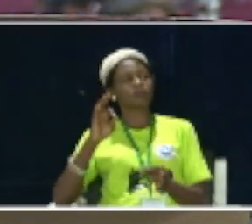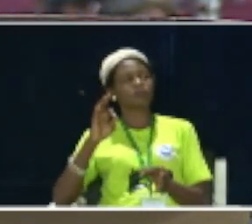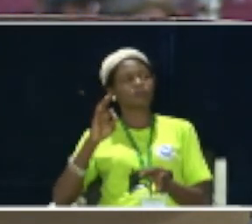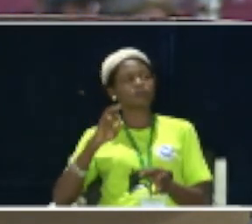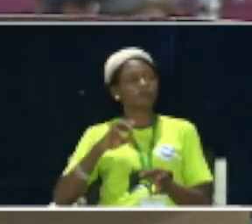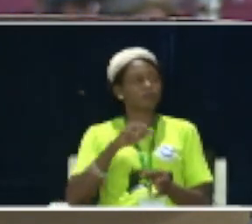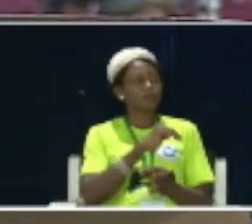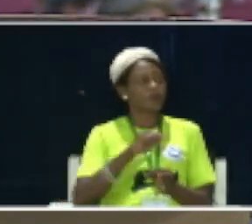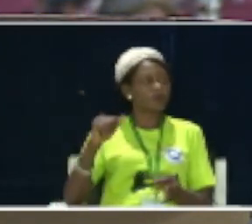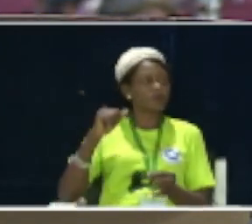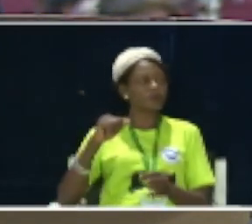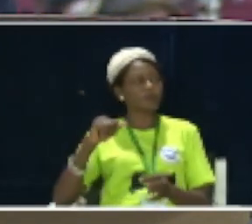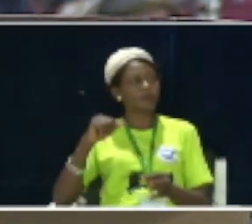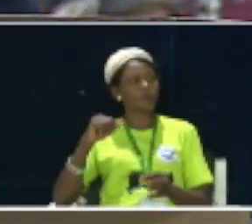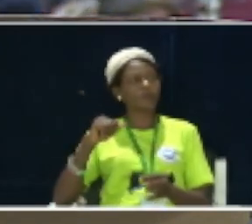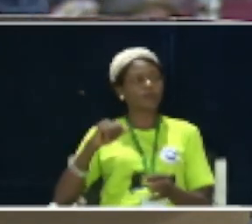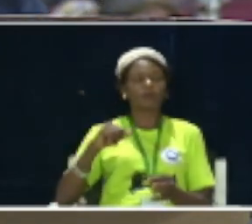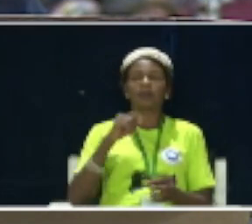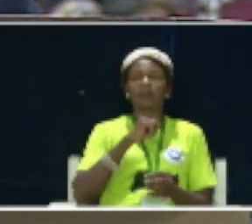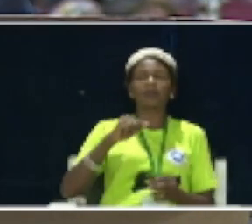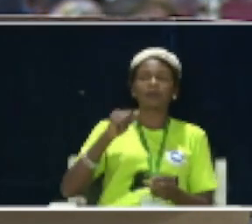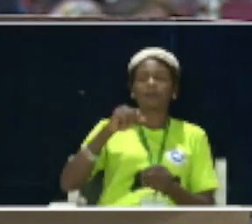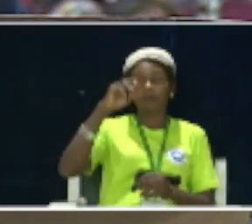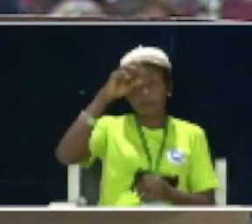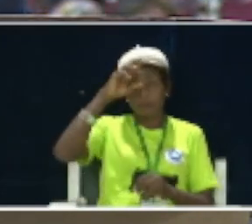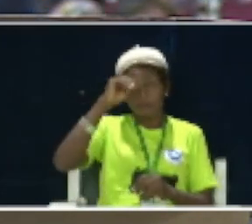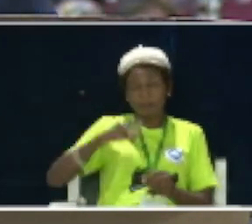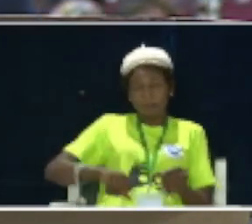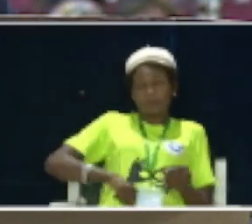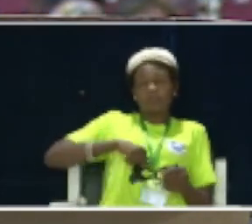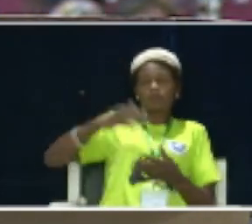A man's pride will bring him low.